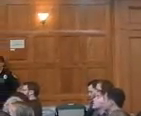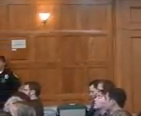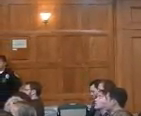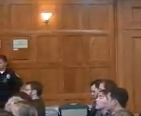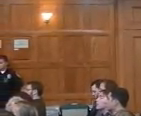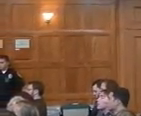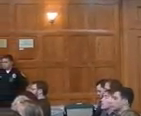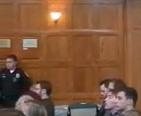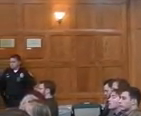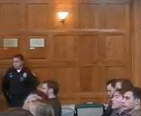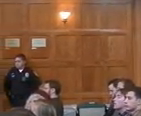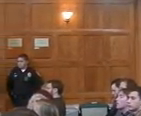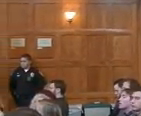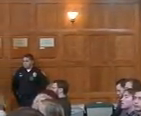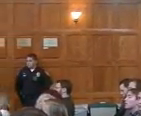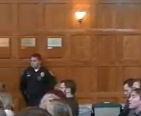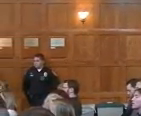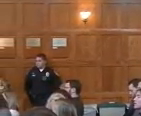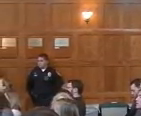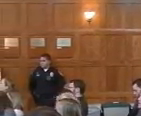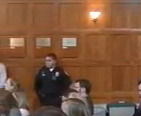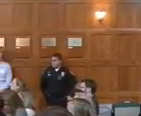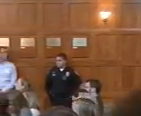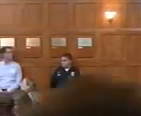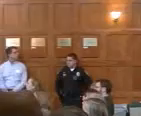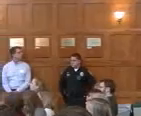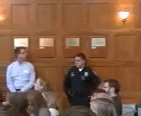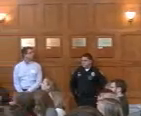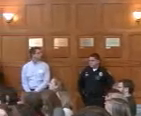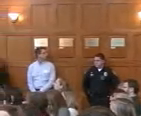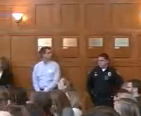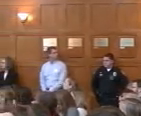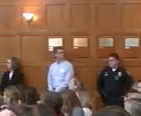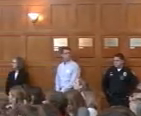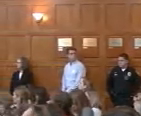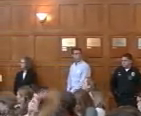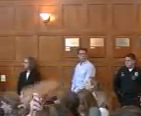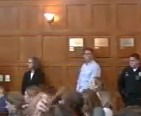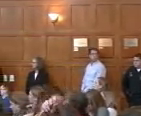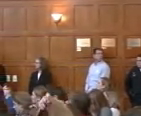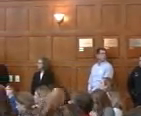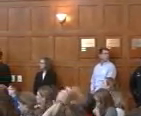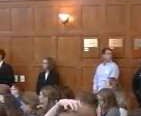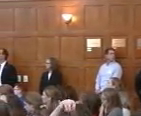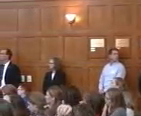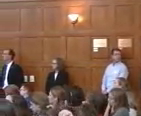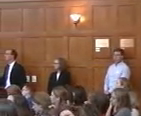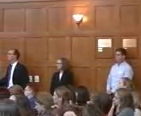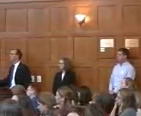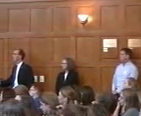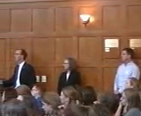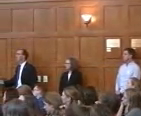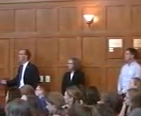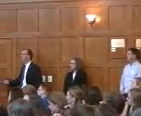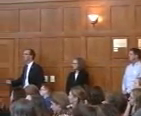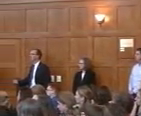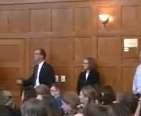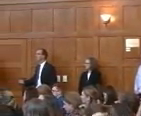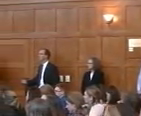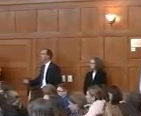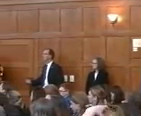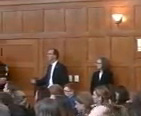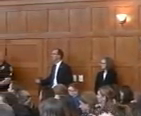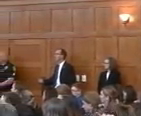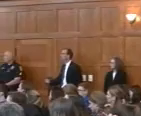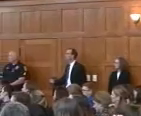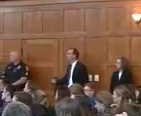opportunity and, in part, a public responsibility. But first and foremost, this room,